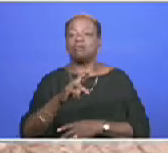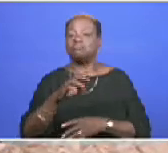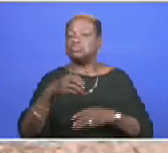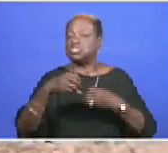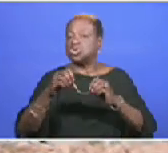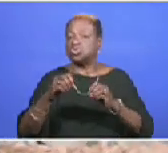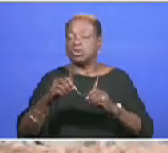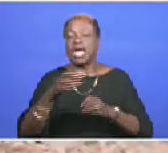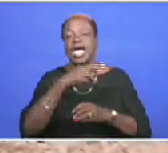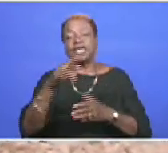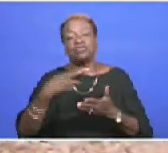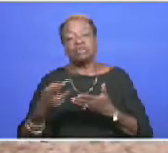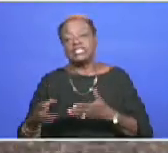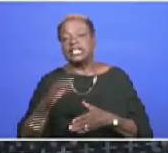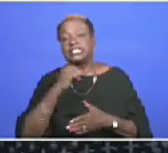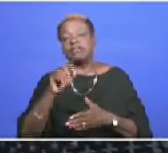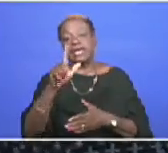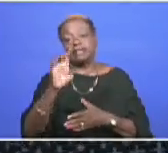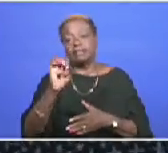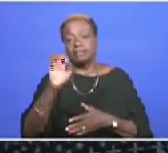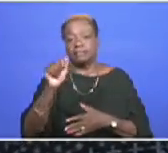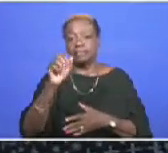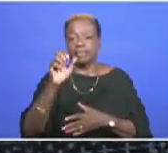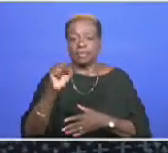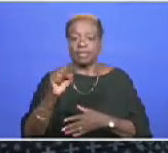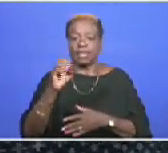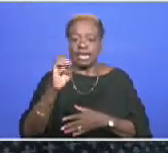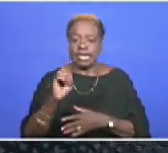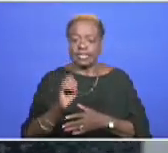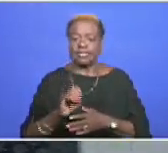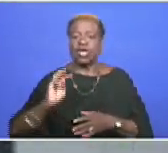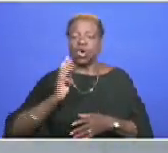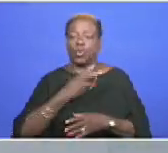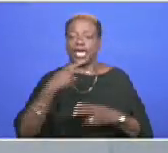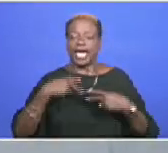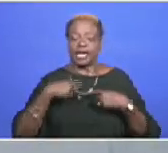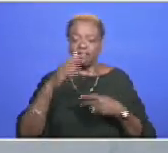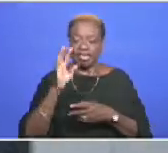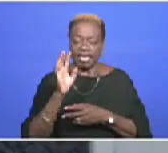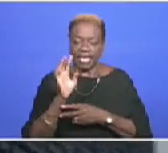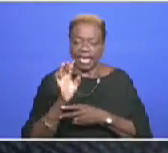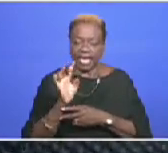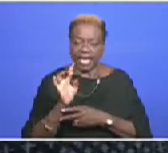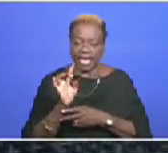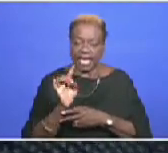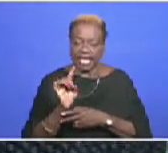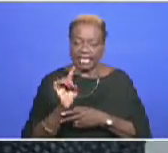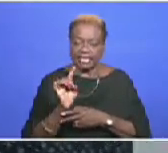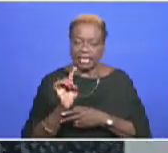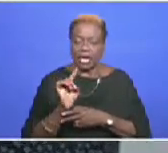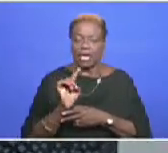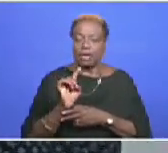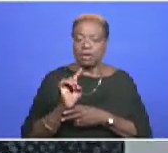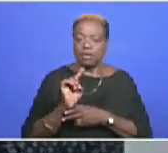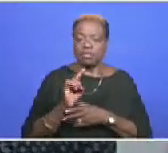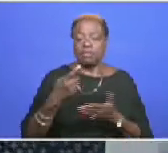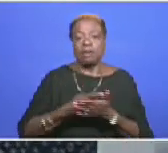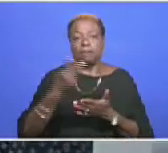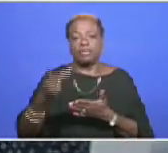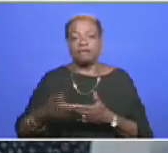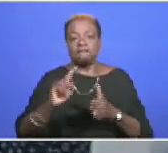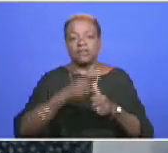leased. Literally have had eight of the residences purchased in the first 2 weeks of our